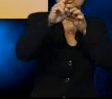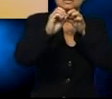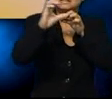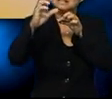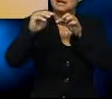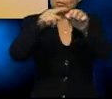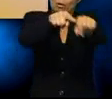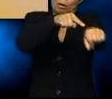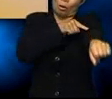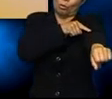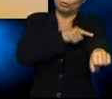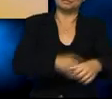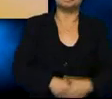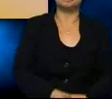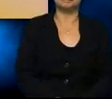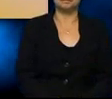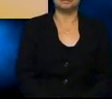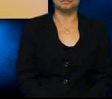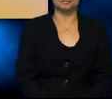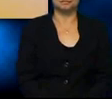The straw is 20 cm long.